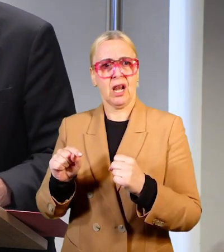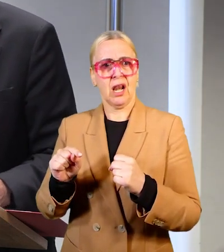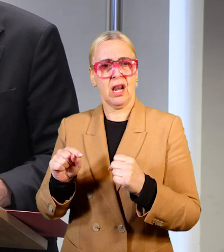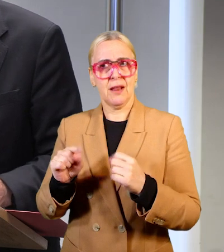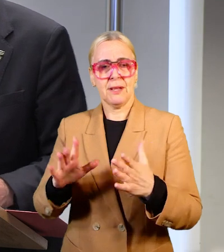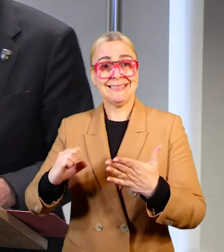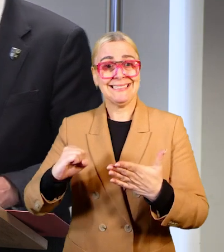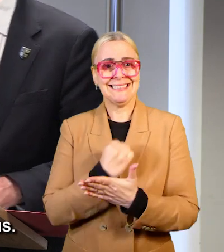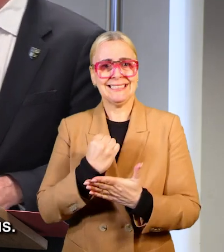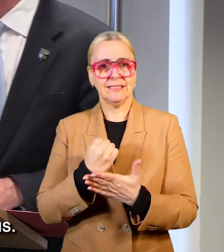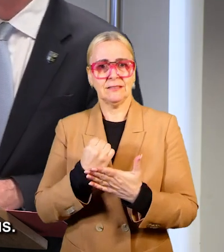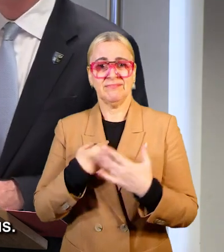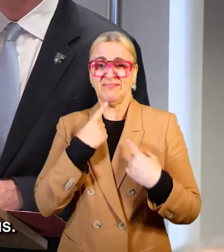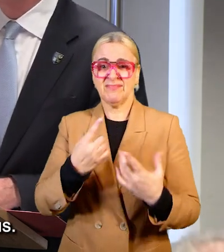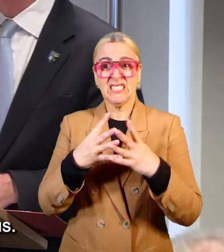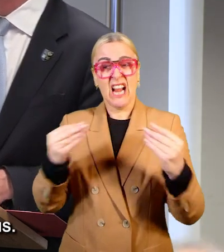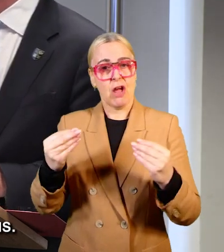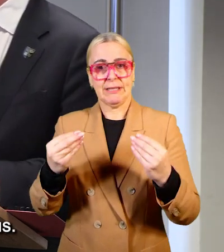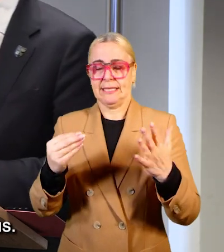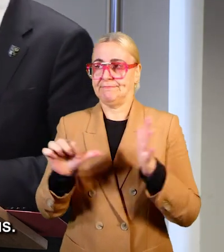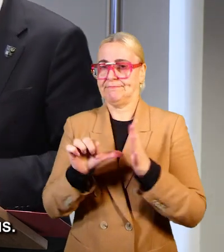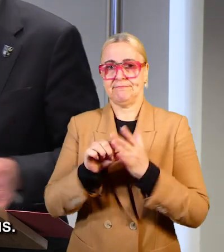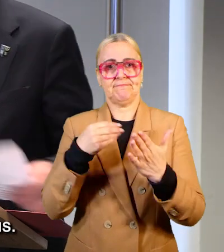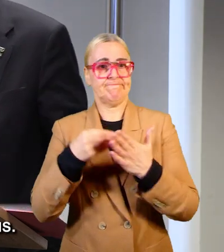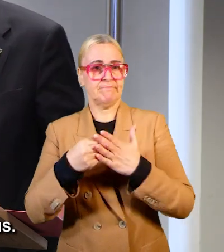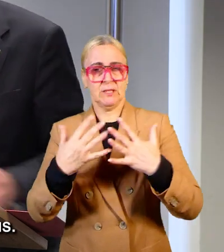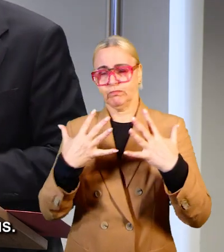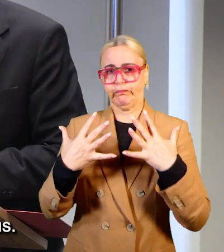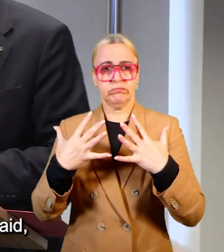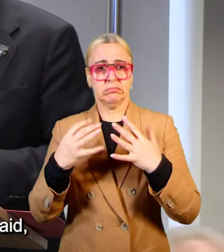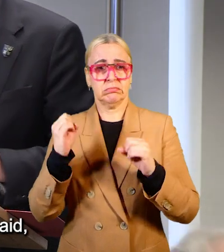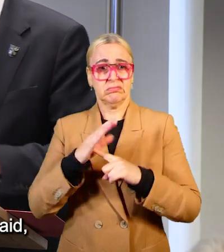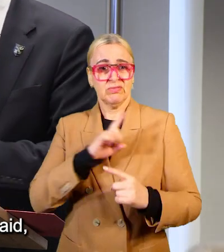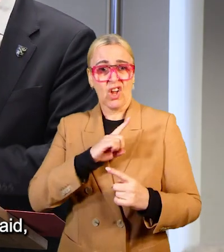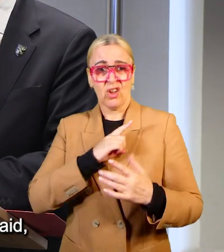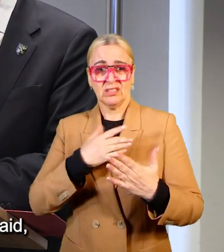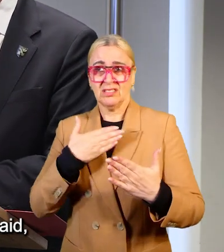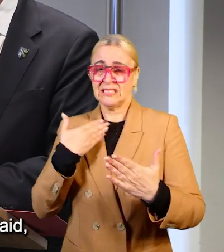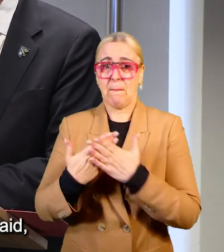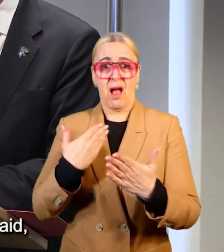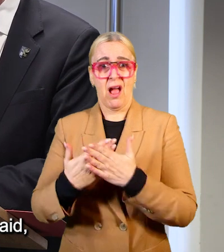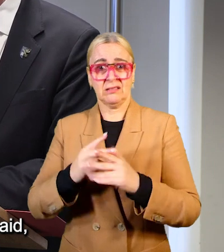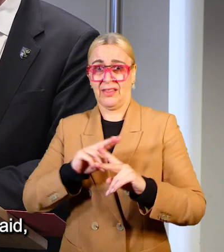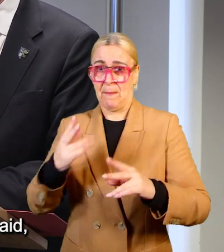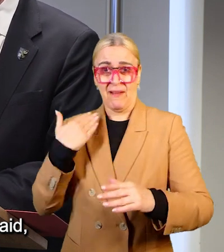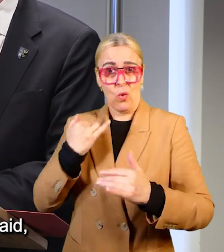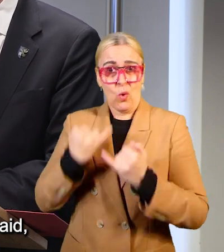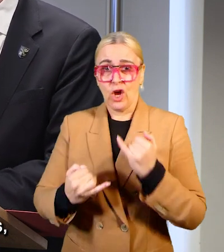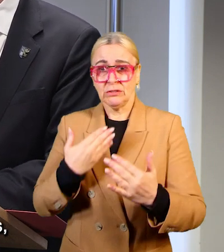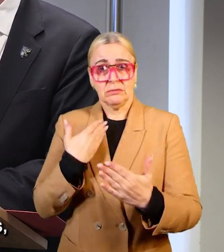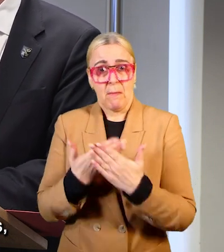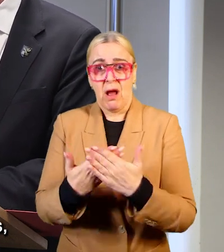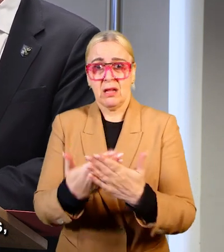of the Tandridge members who have been particularly tenacious. But unfortunately, as I have already